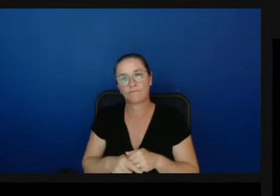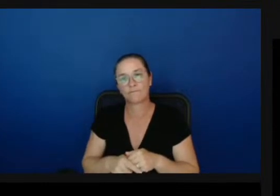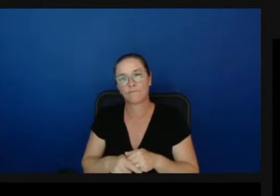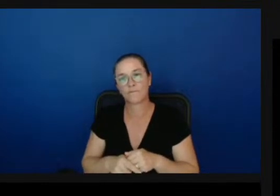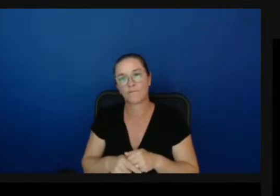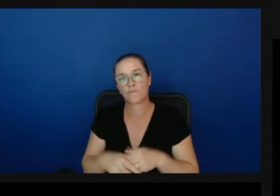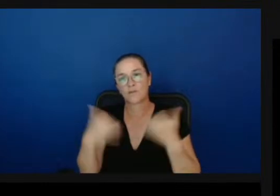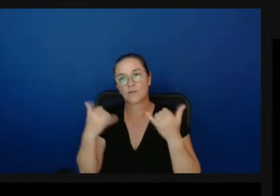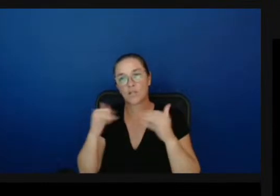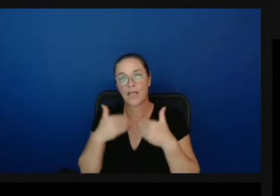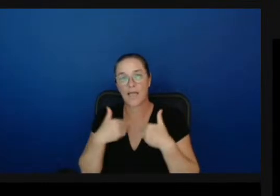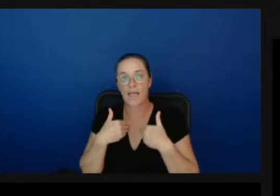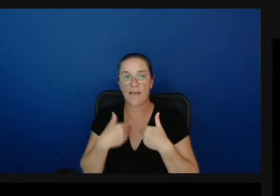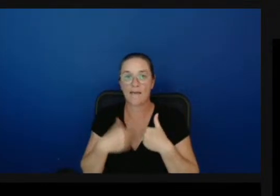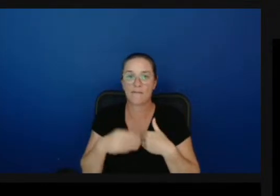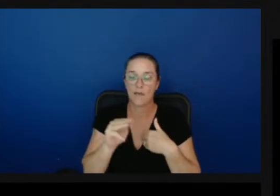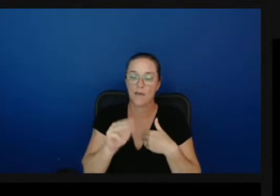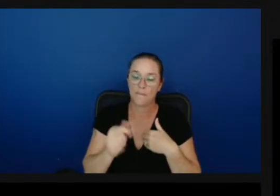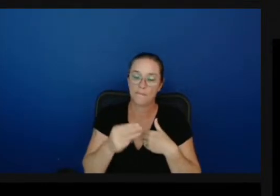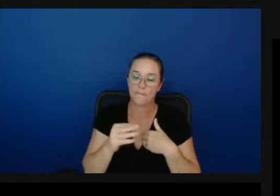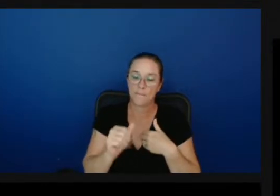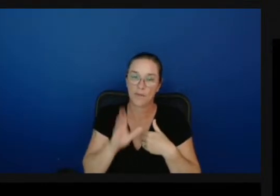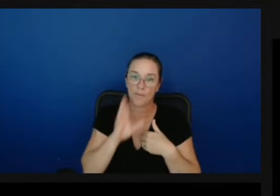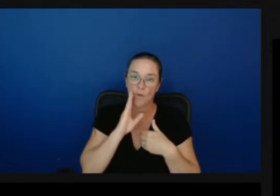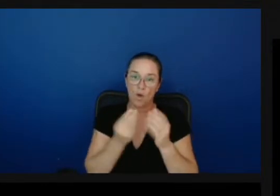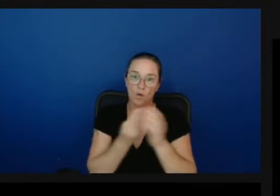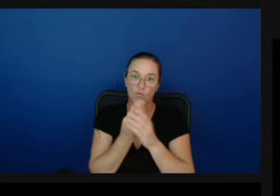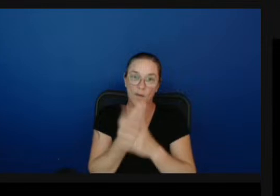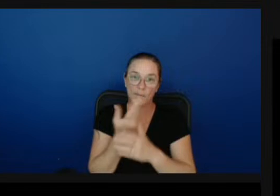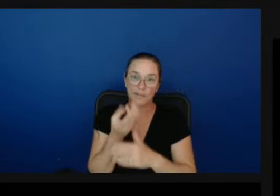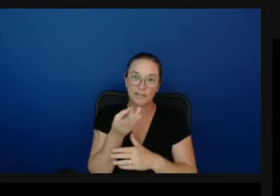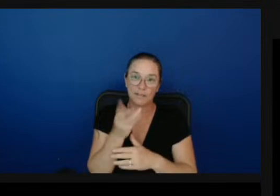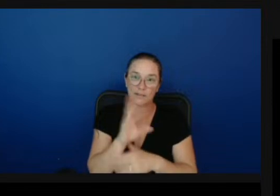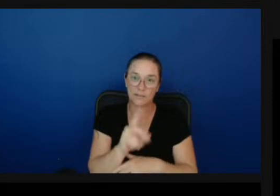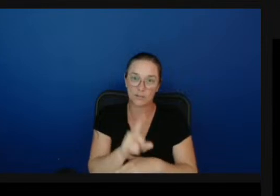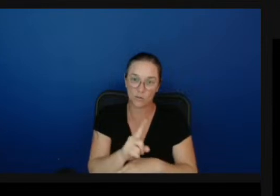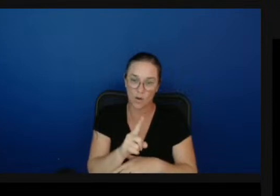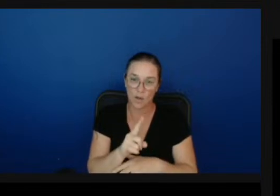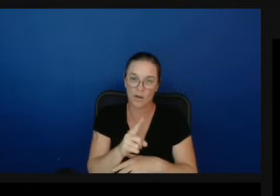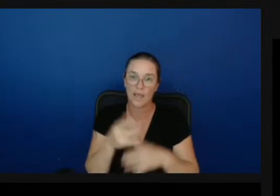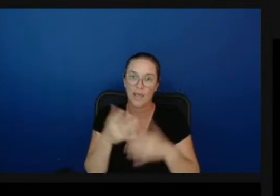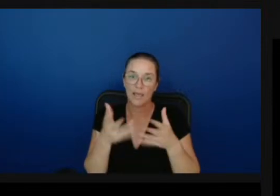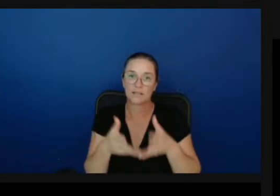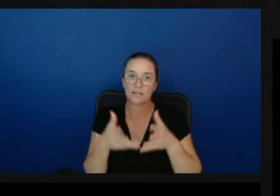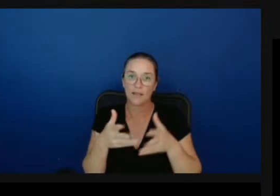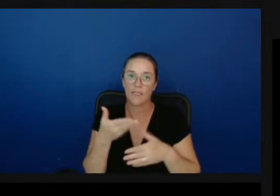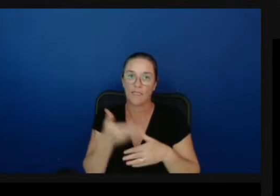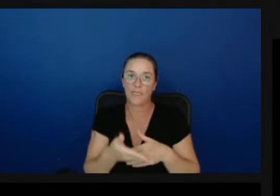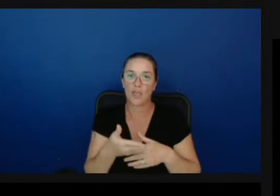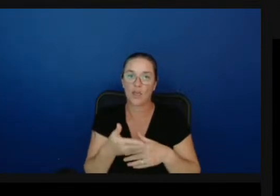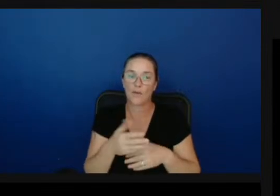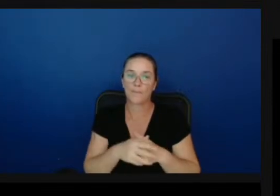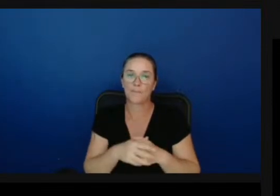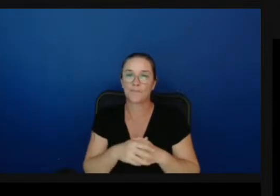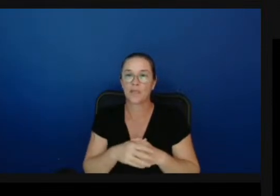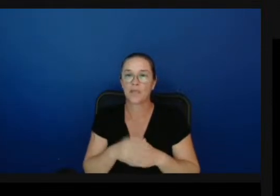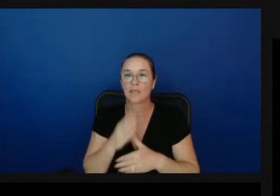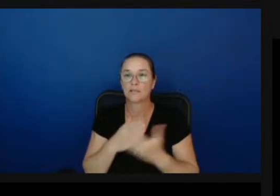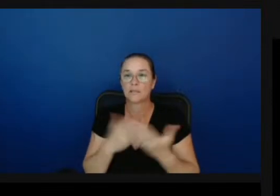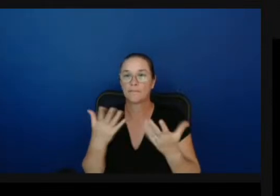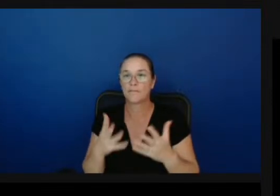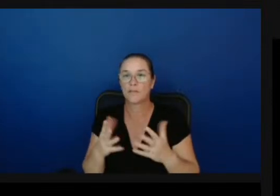still have some magma that's going to eventually erupt in 61, sitting in the magma chamber here in green. Some of that had already moved into the rift